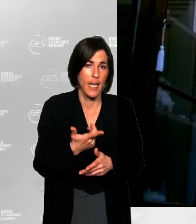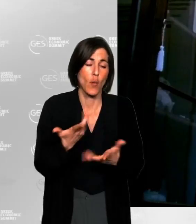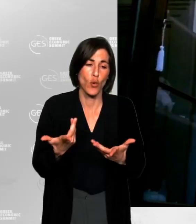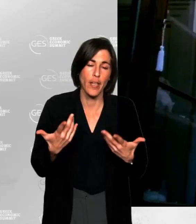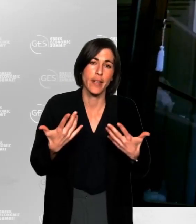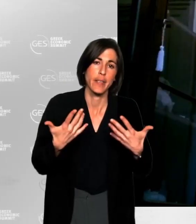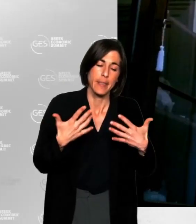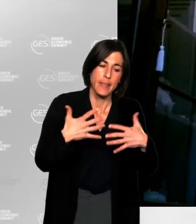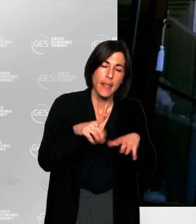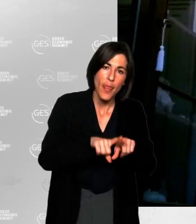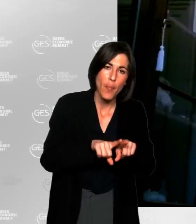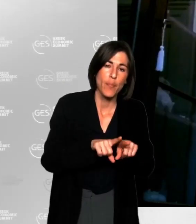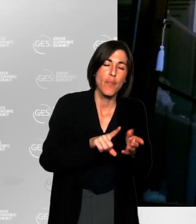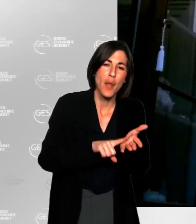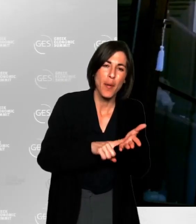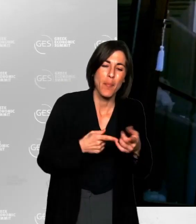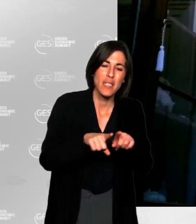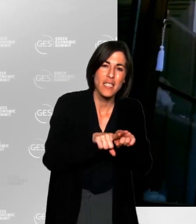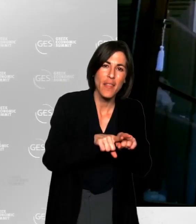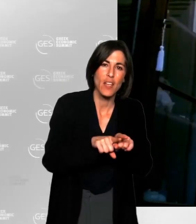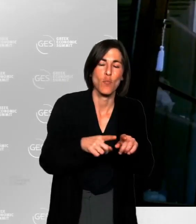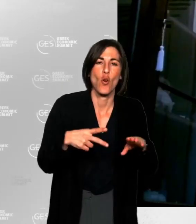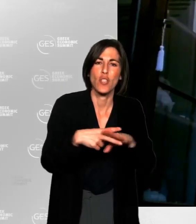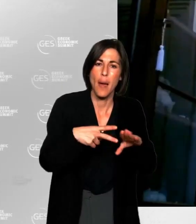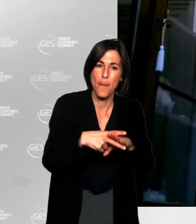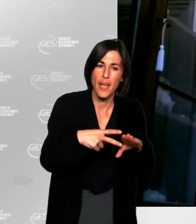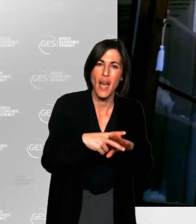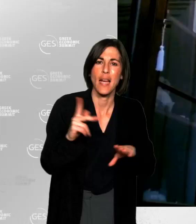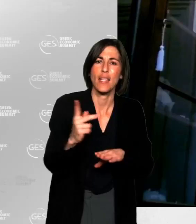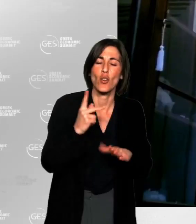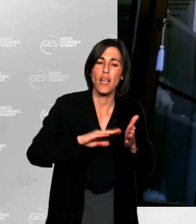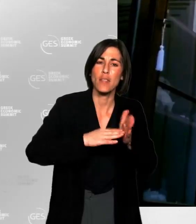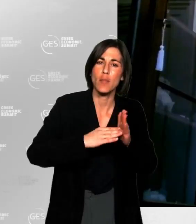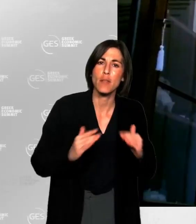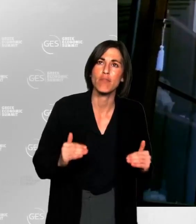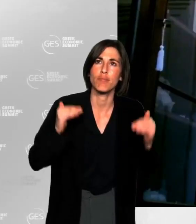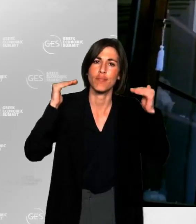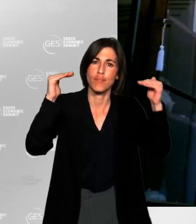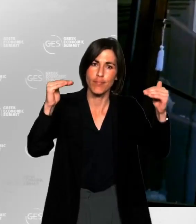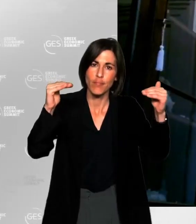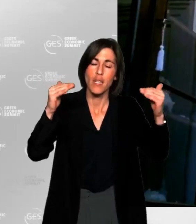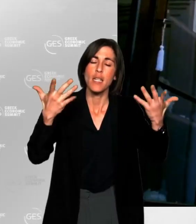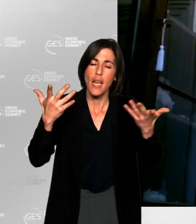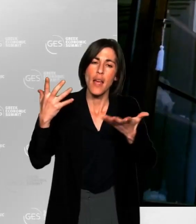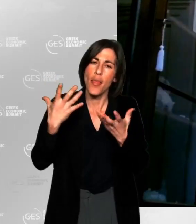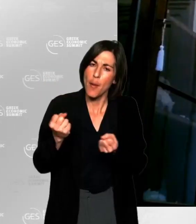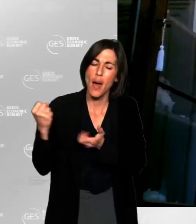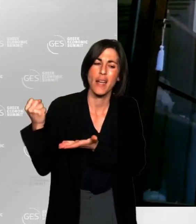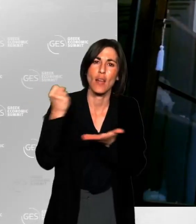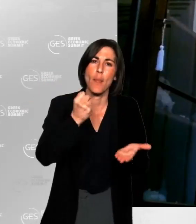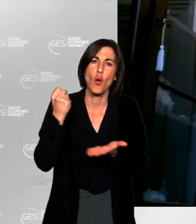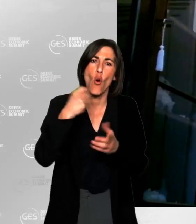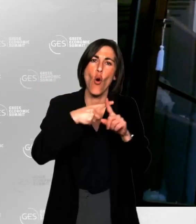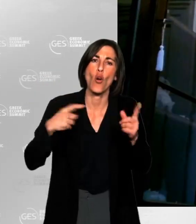have good quality health services, which should be subsidized again to avoid sickness which cannot be